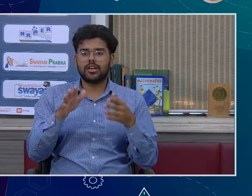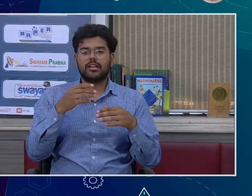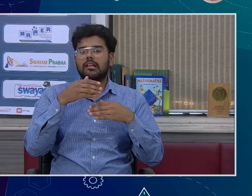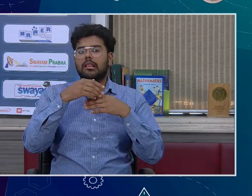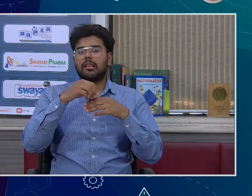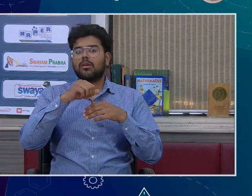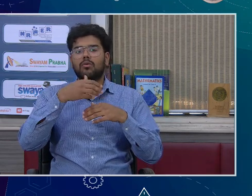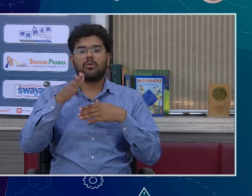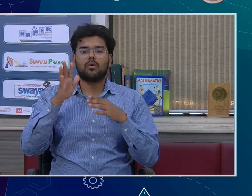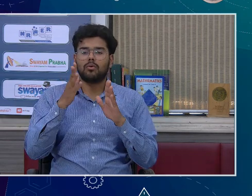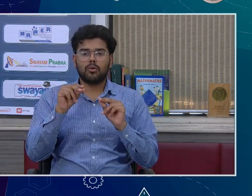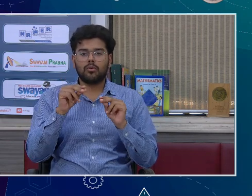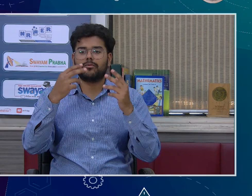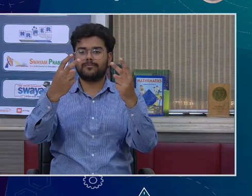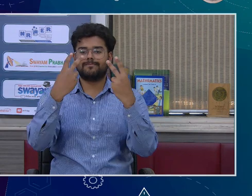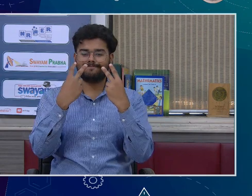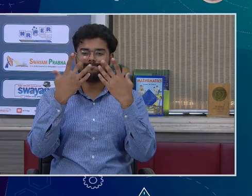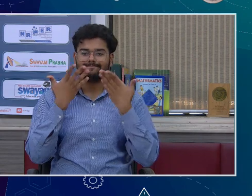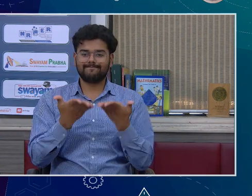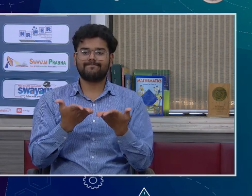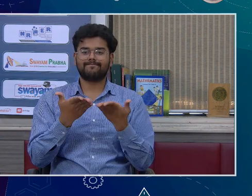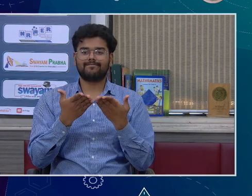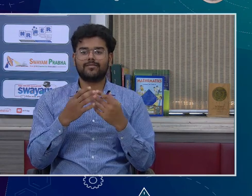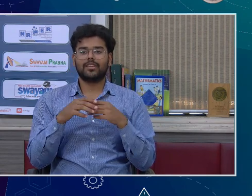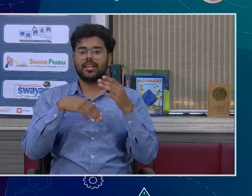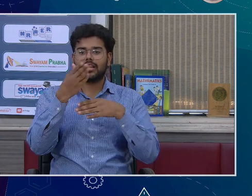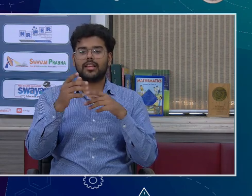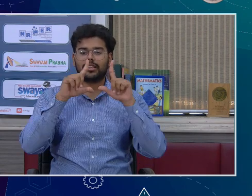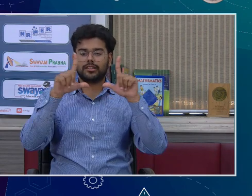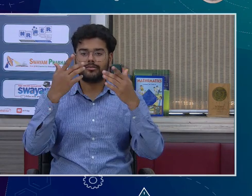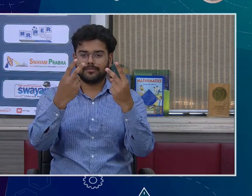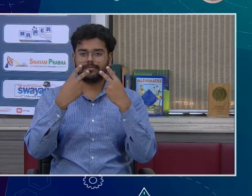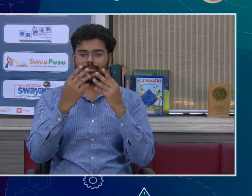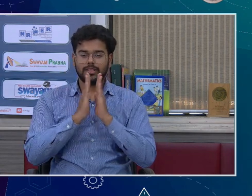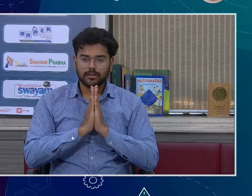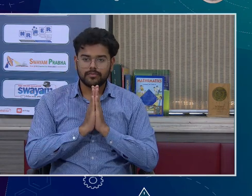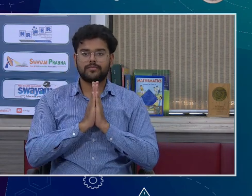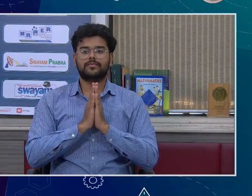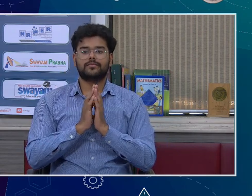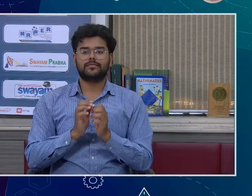away. Keep watching. Stay tuned to PM eVidya channels for our next presentations. Namaskar.